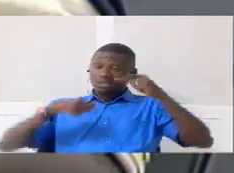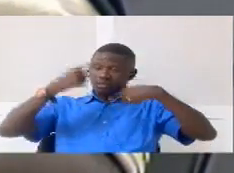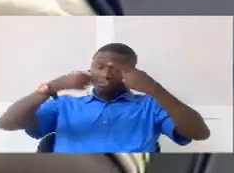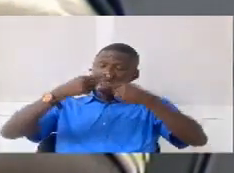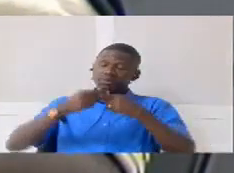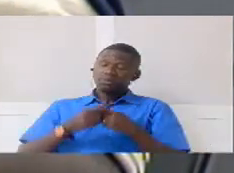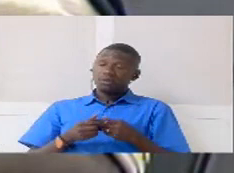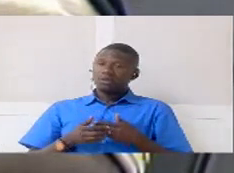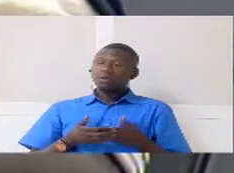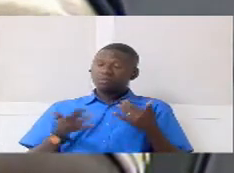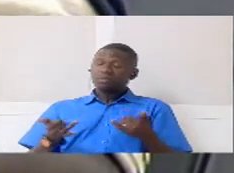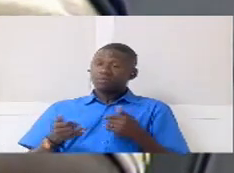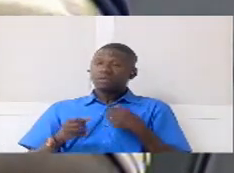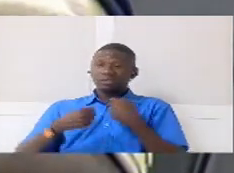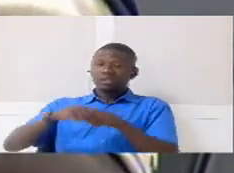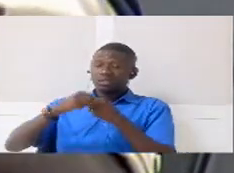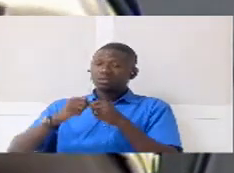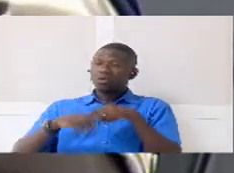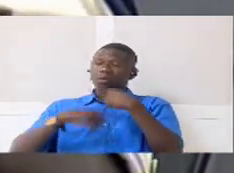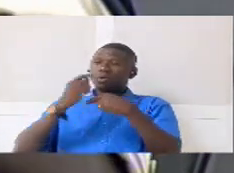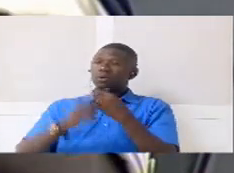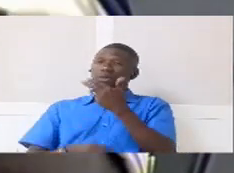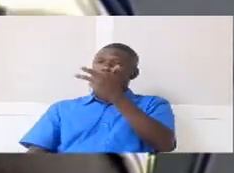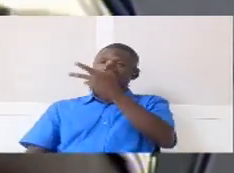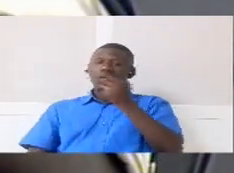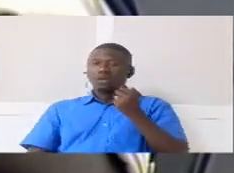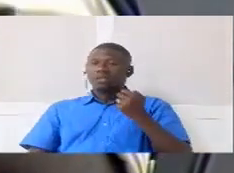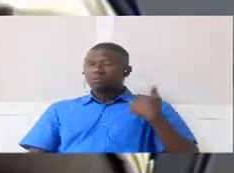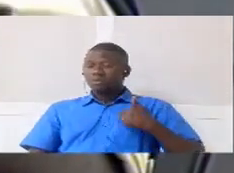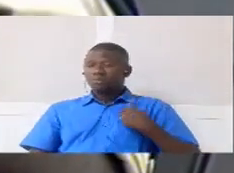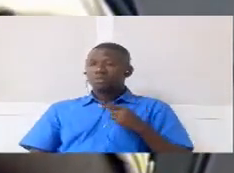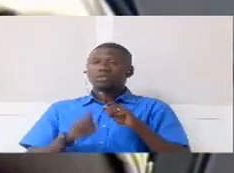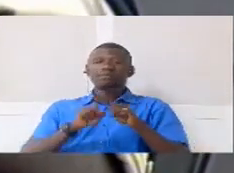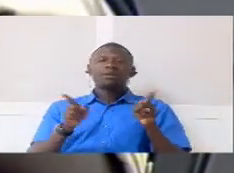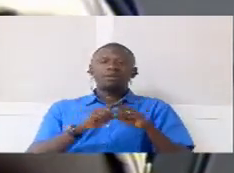training almost 80 of the inmates in different skills, like